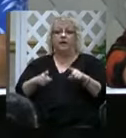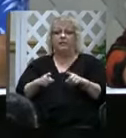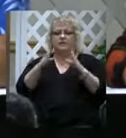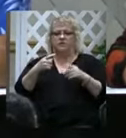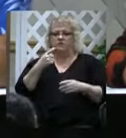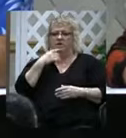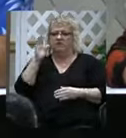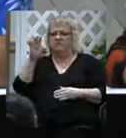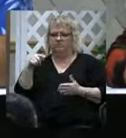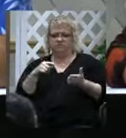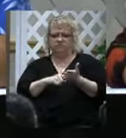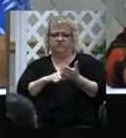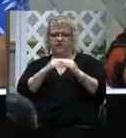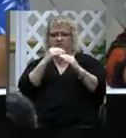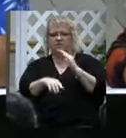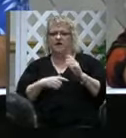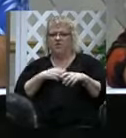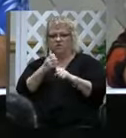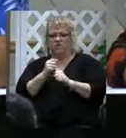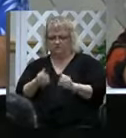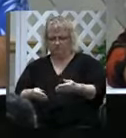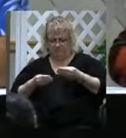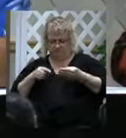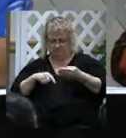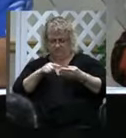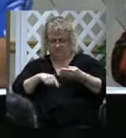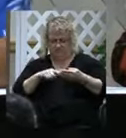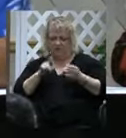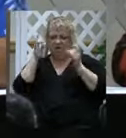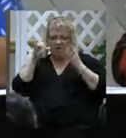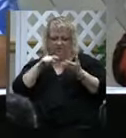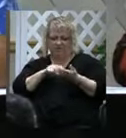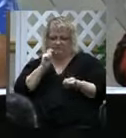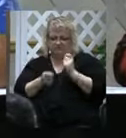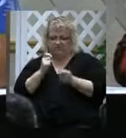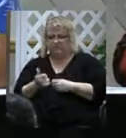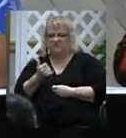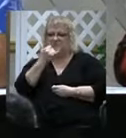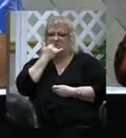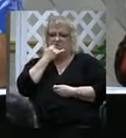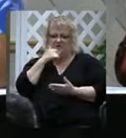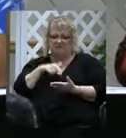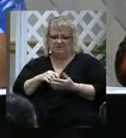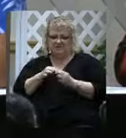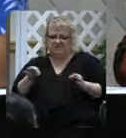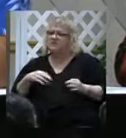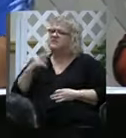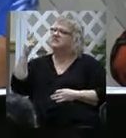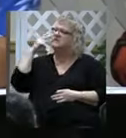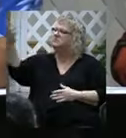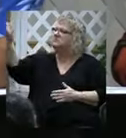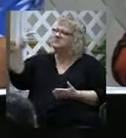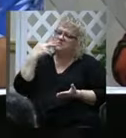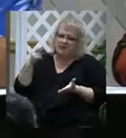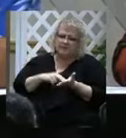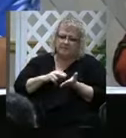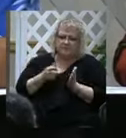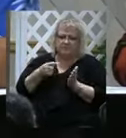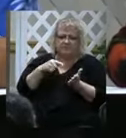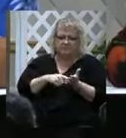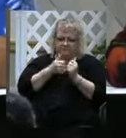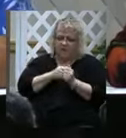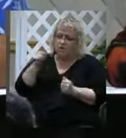say, via email, I received a translation, it's horrible, it's disastrous. We want to see what you're talking about. Like, we want to follow up and make